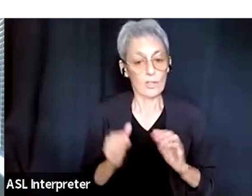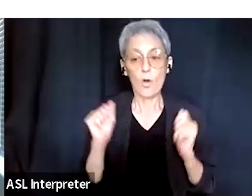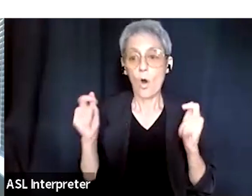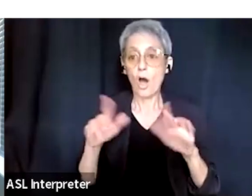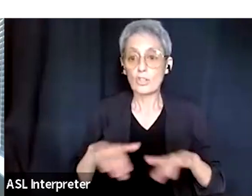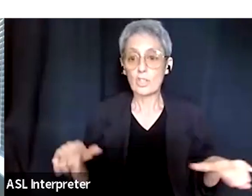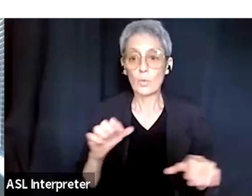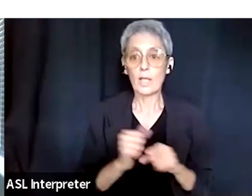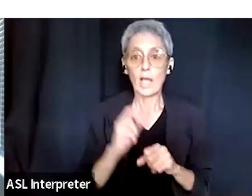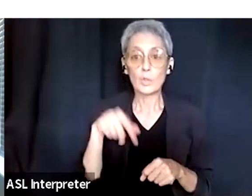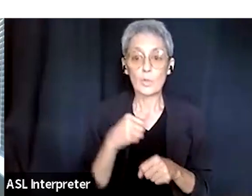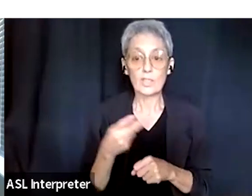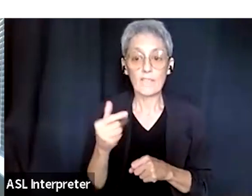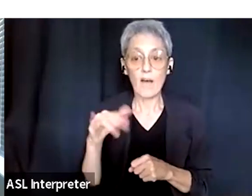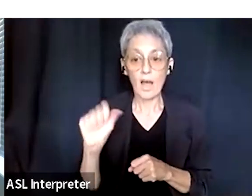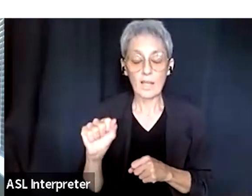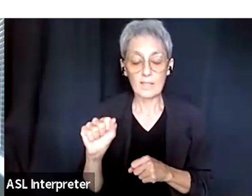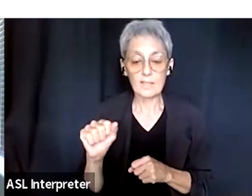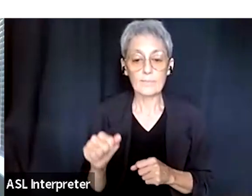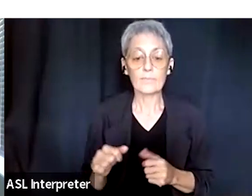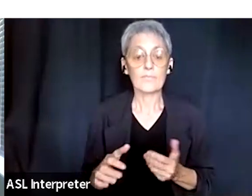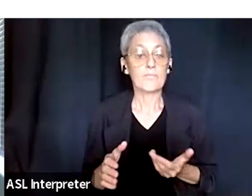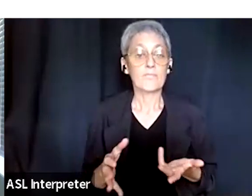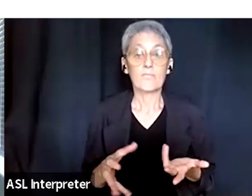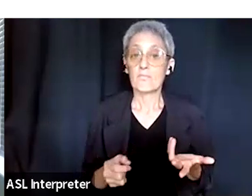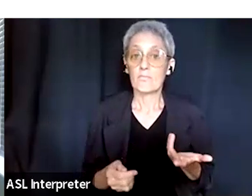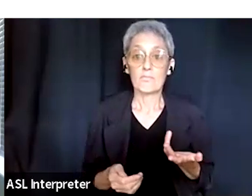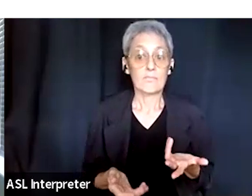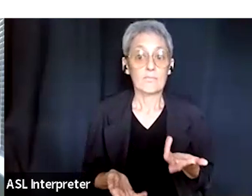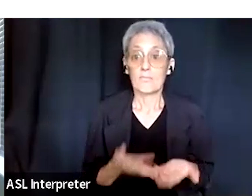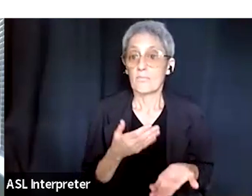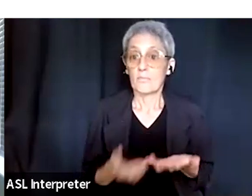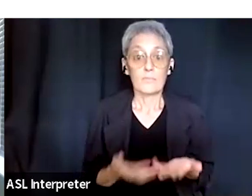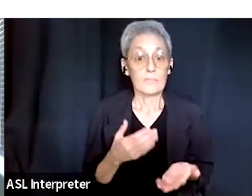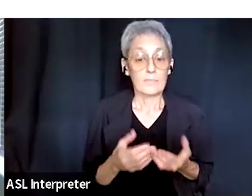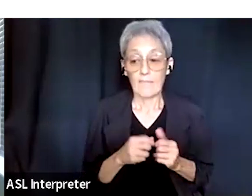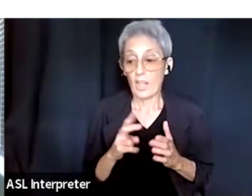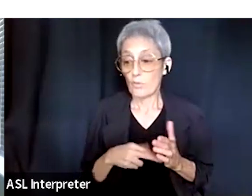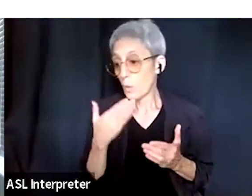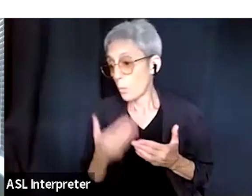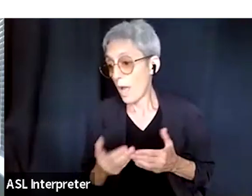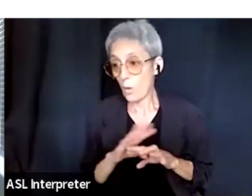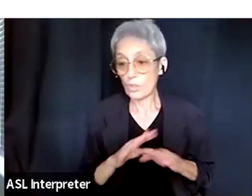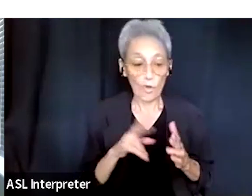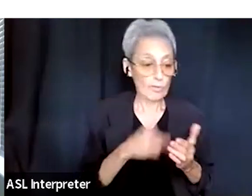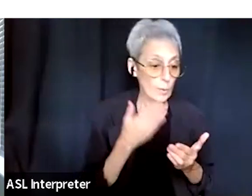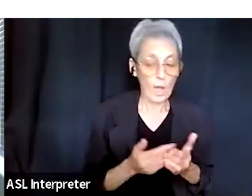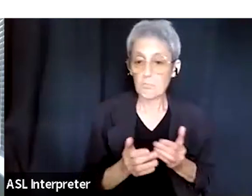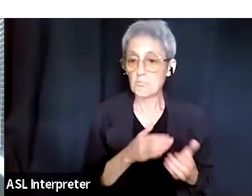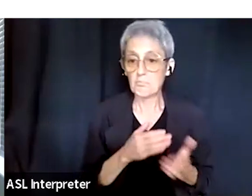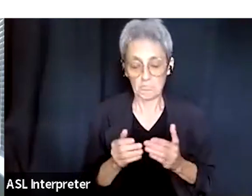years of phonics, irrespective of how well they read. Now, at the very